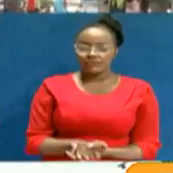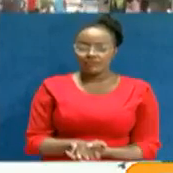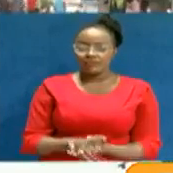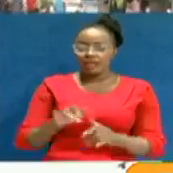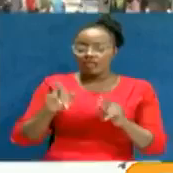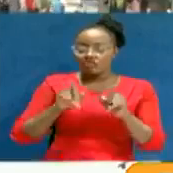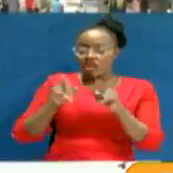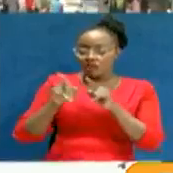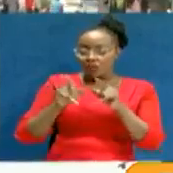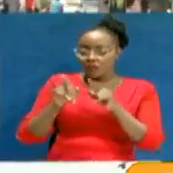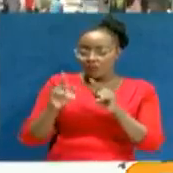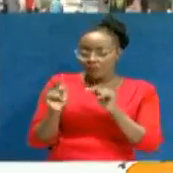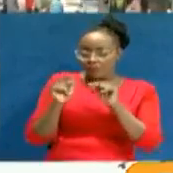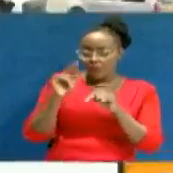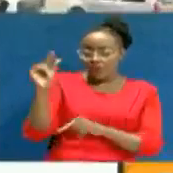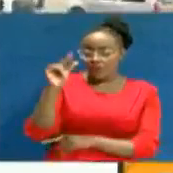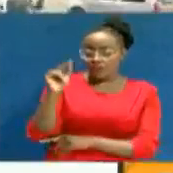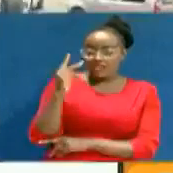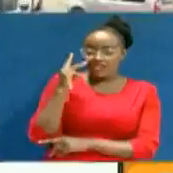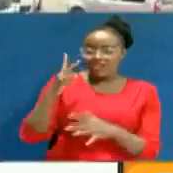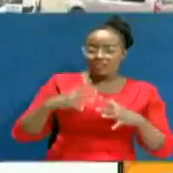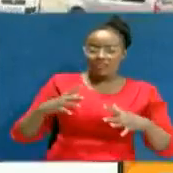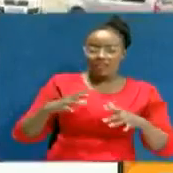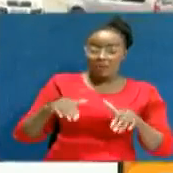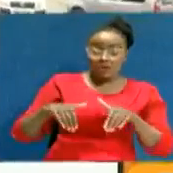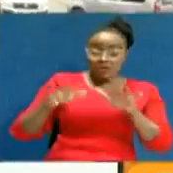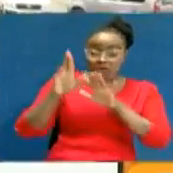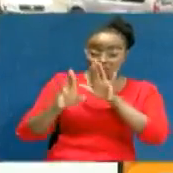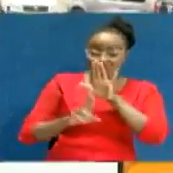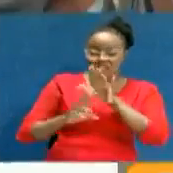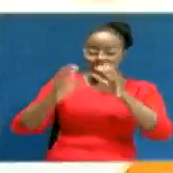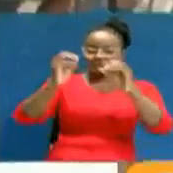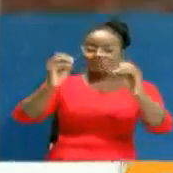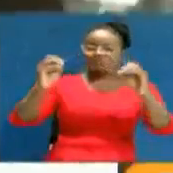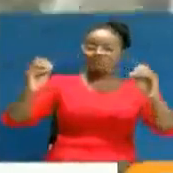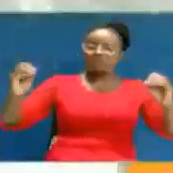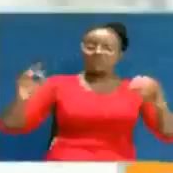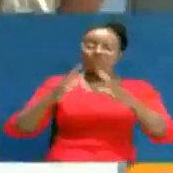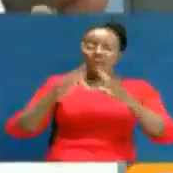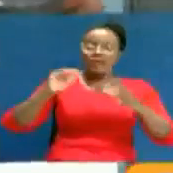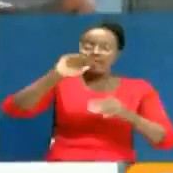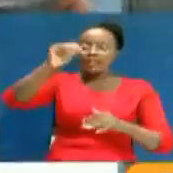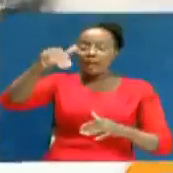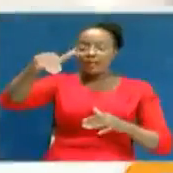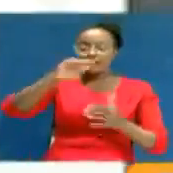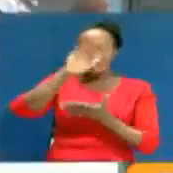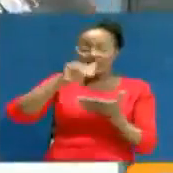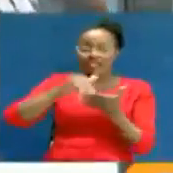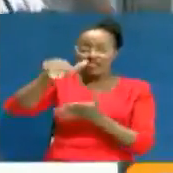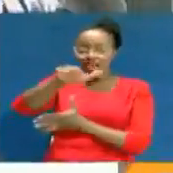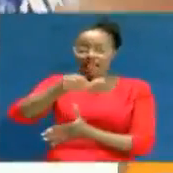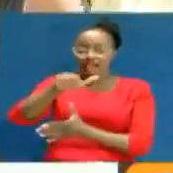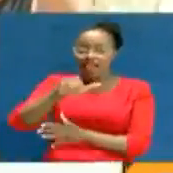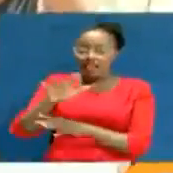A trip to Garissa County reveals the carefree attitude among residents of Garissa Town, the biggest urban center in the area,